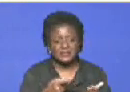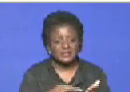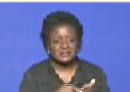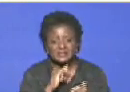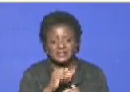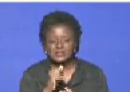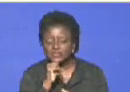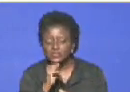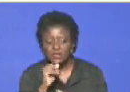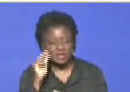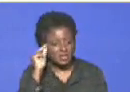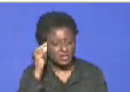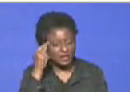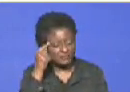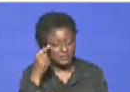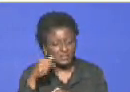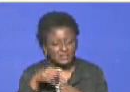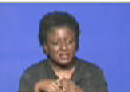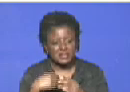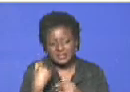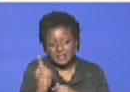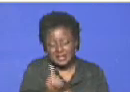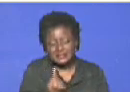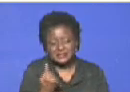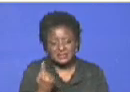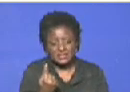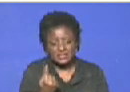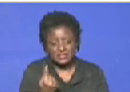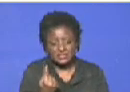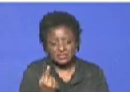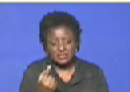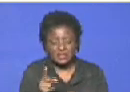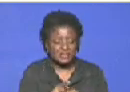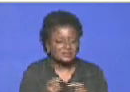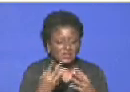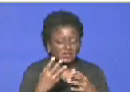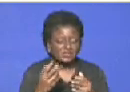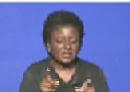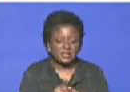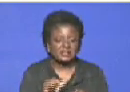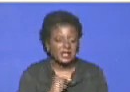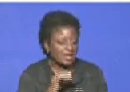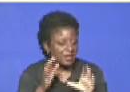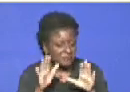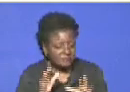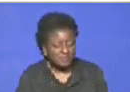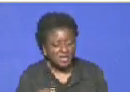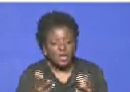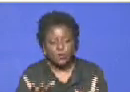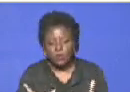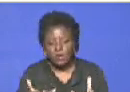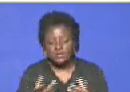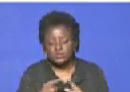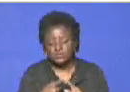This is not a government in isolation. As much as I may want to, I am advised by all.